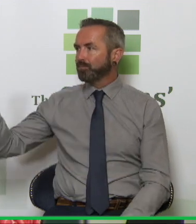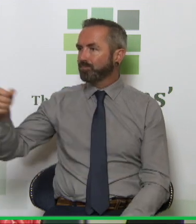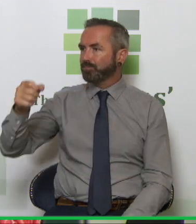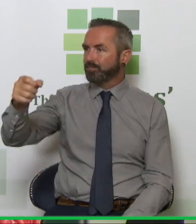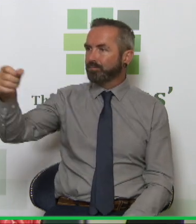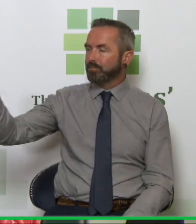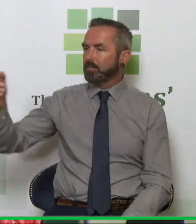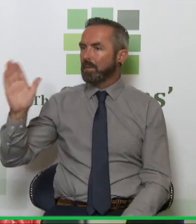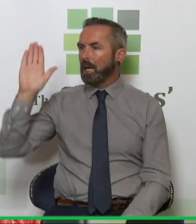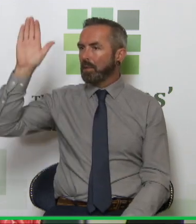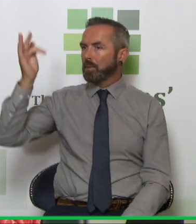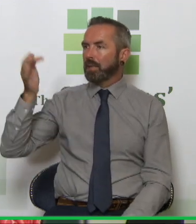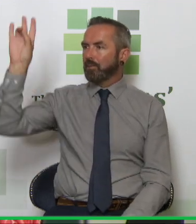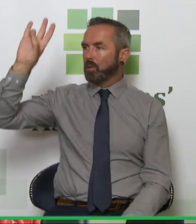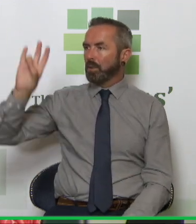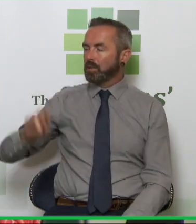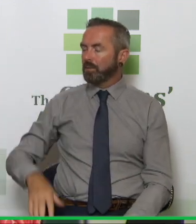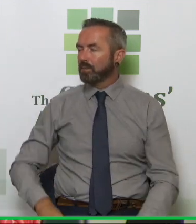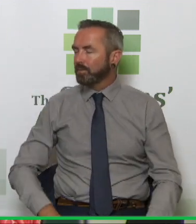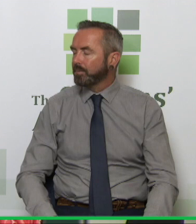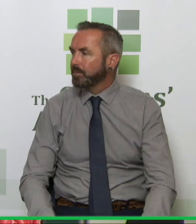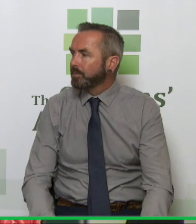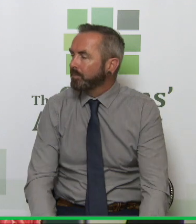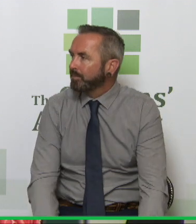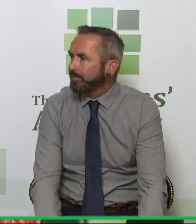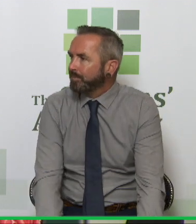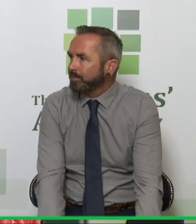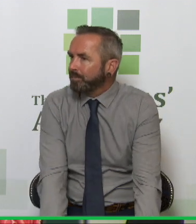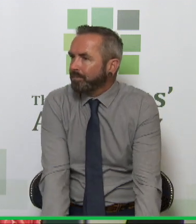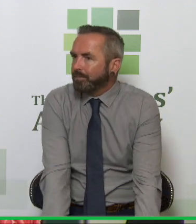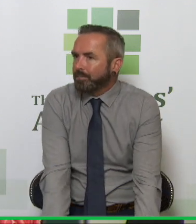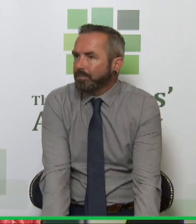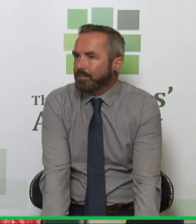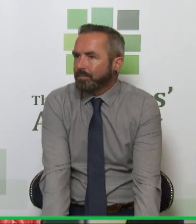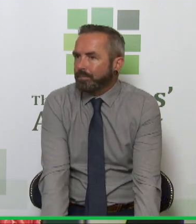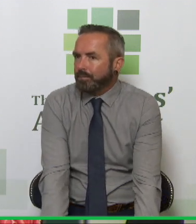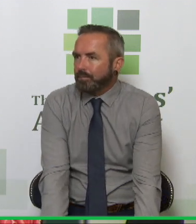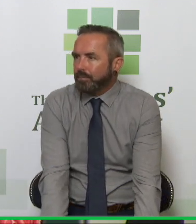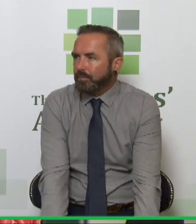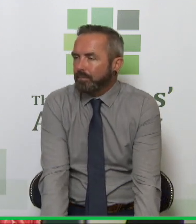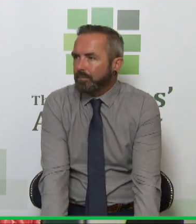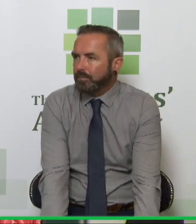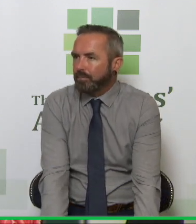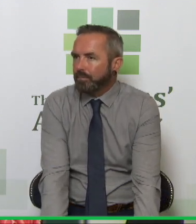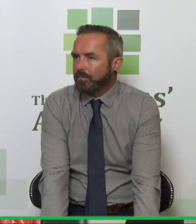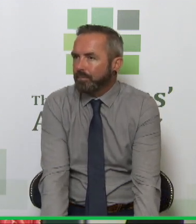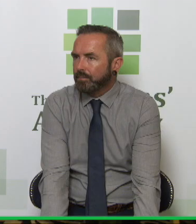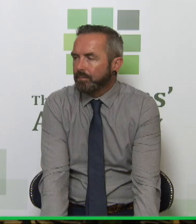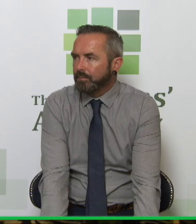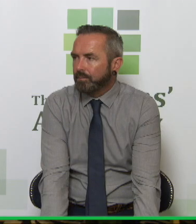just put up your hand and we'll get to as many as we can. I'm going to take 2 questions at a time. Just keep it to 2. So can I ask anybody to put up their